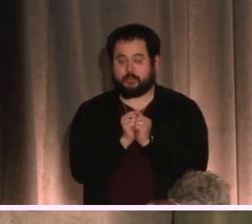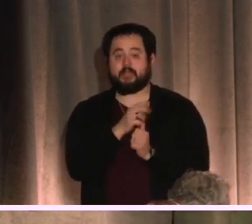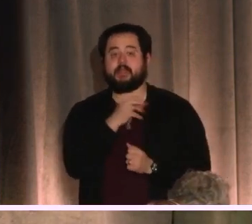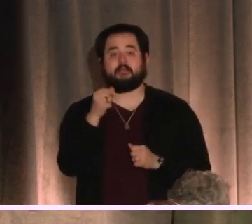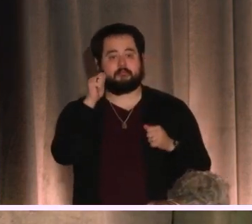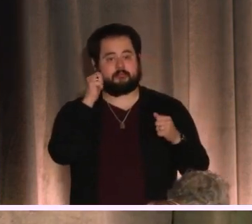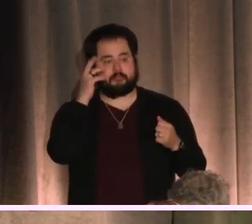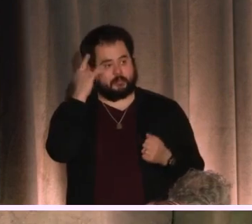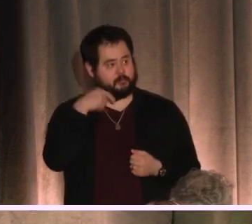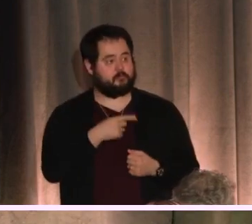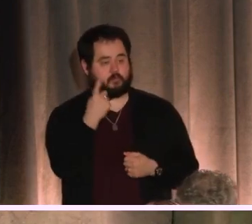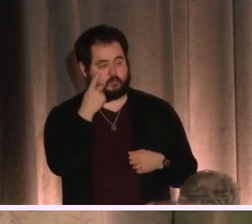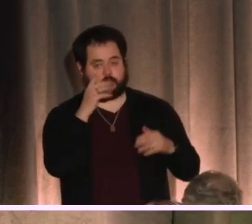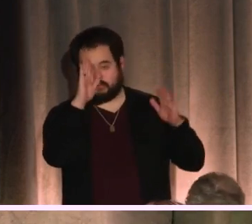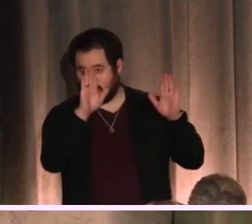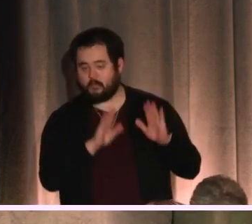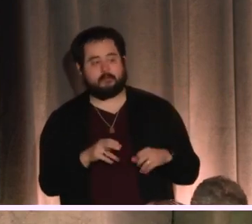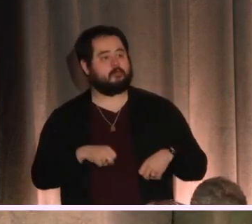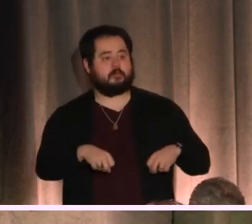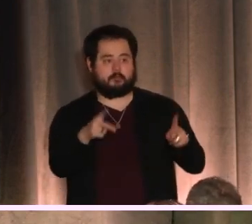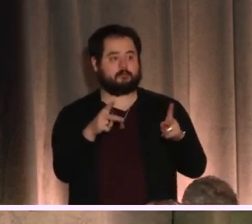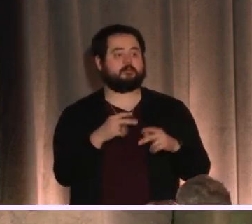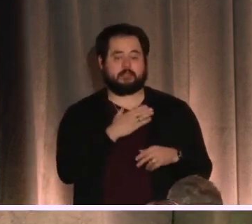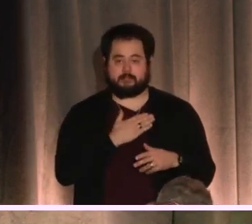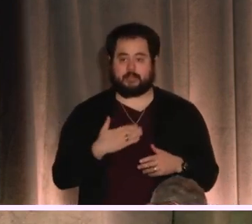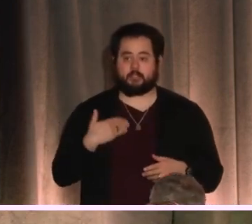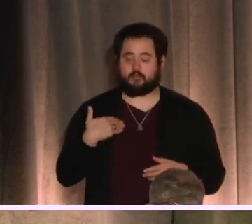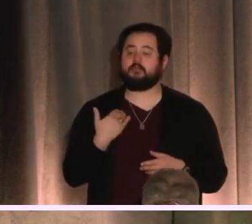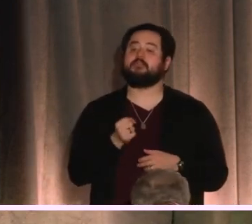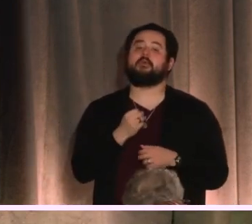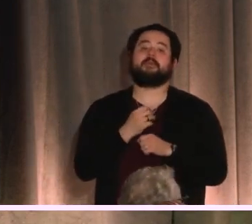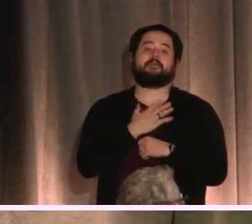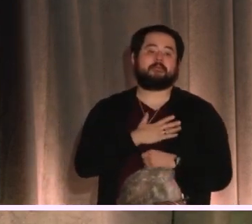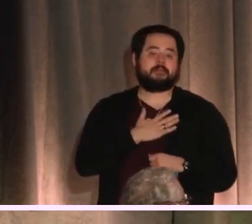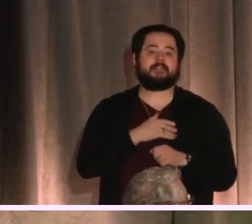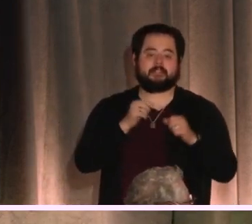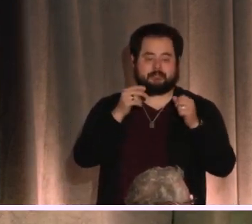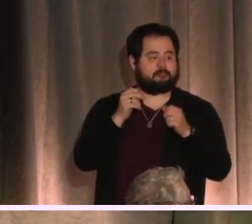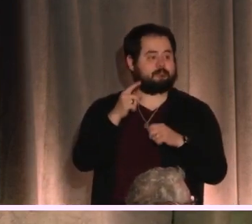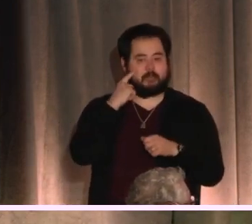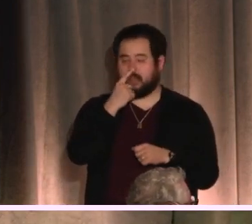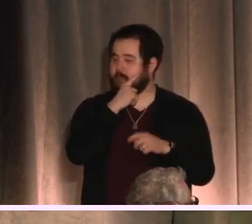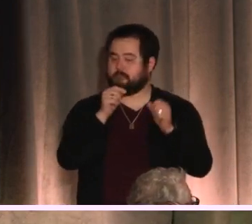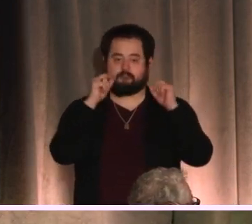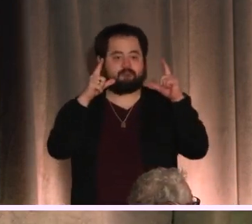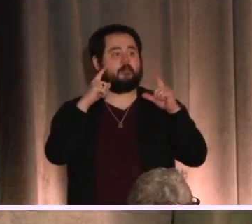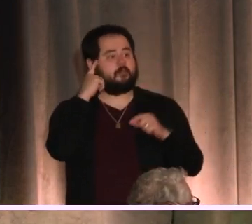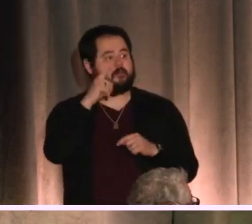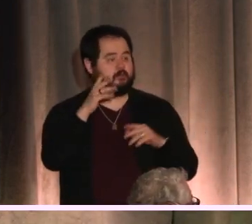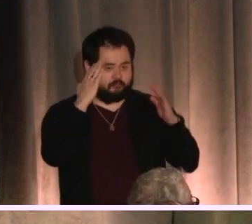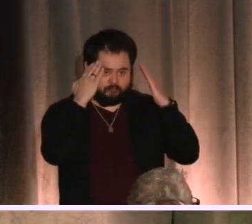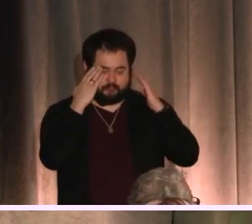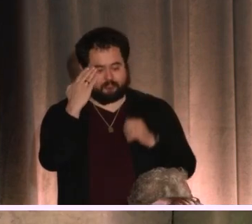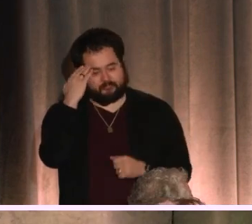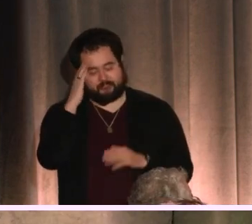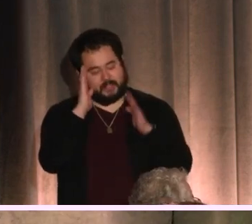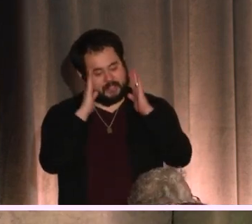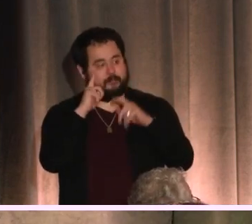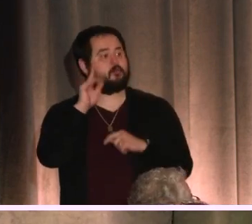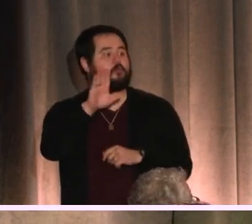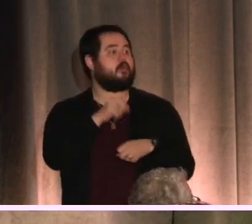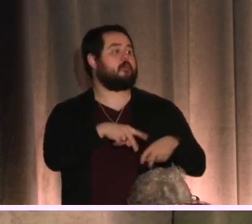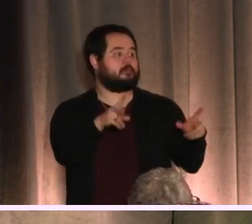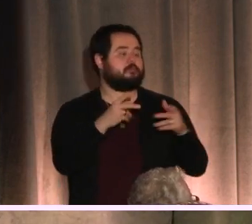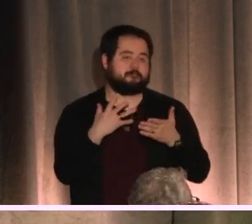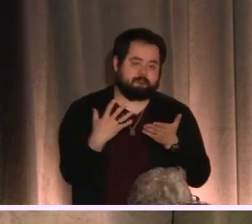this one great opportunity in my youth. So please be sure to keep your eyes open for your opportunity and take full advantage of it to make